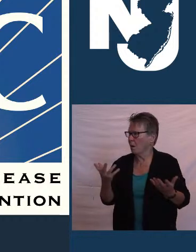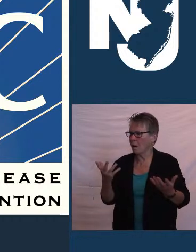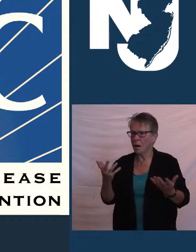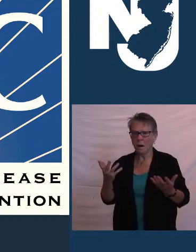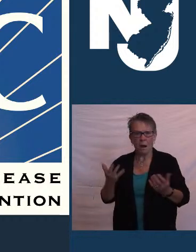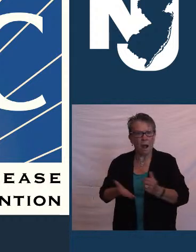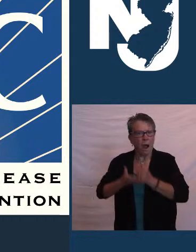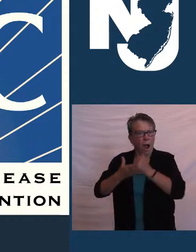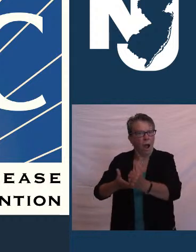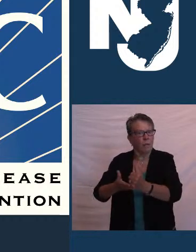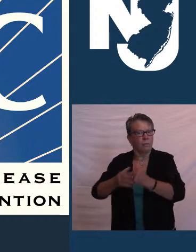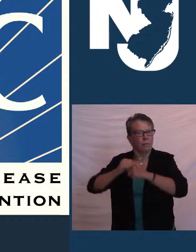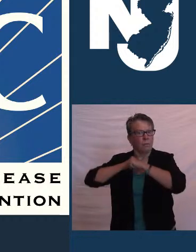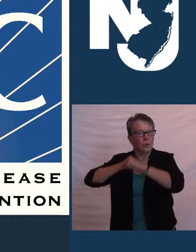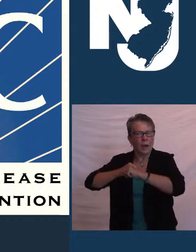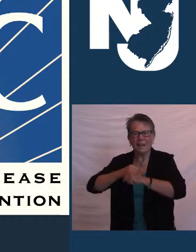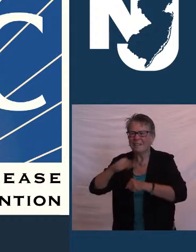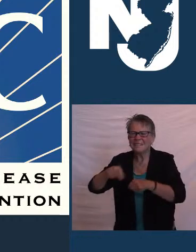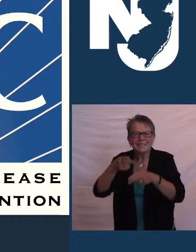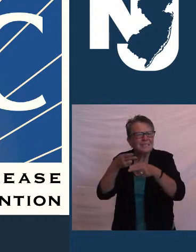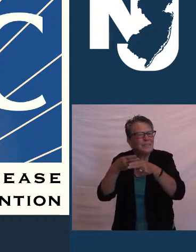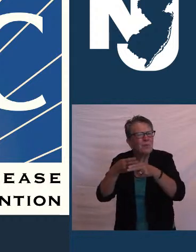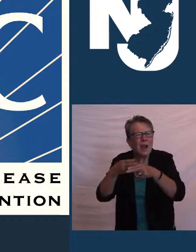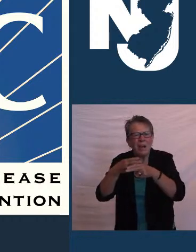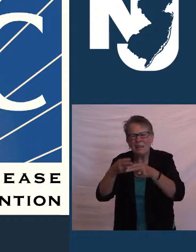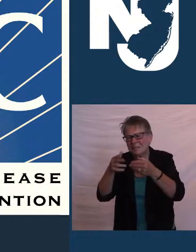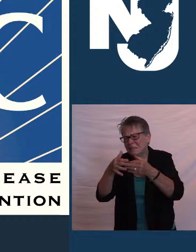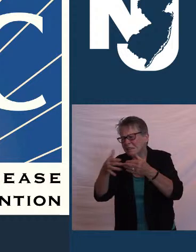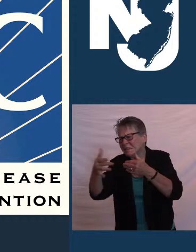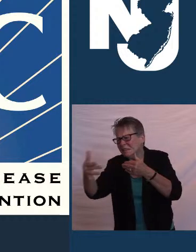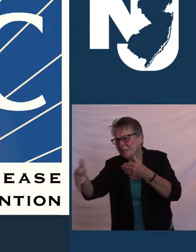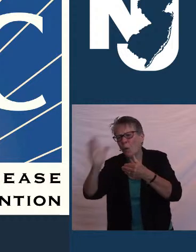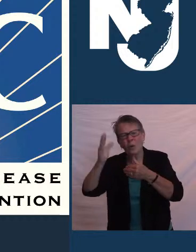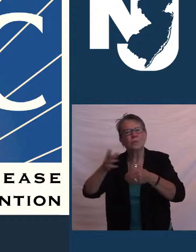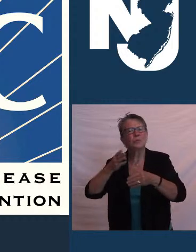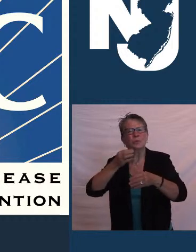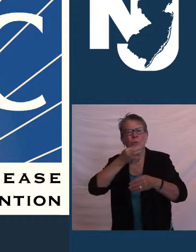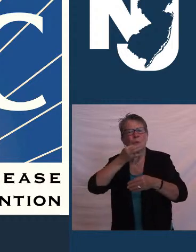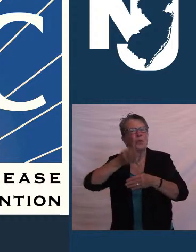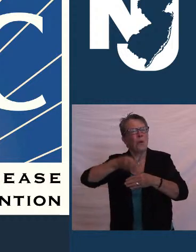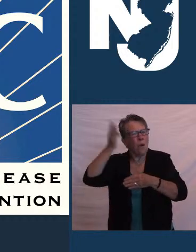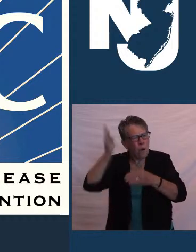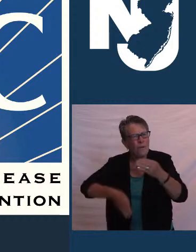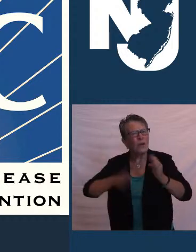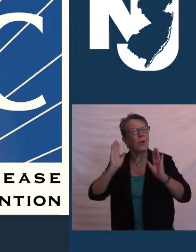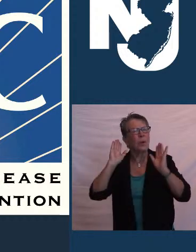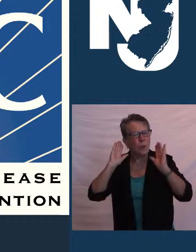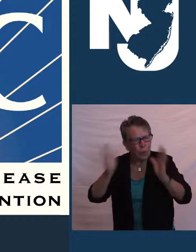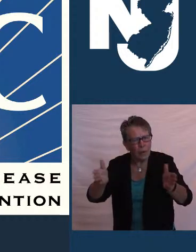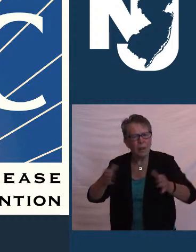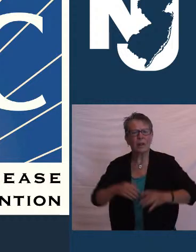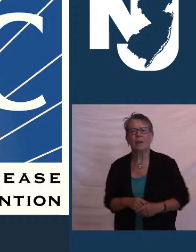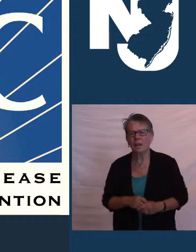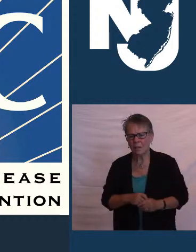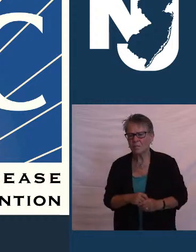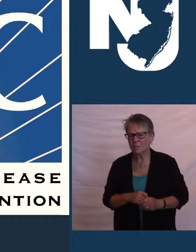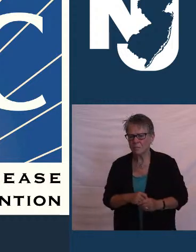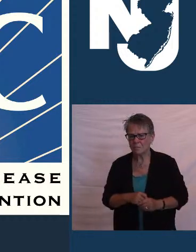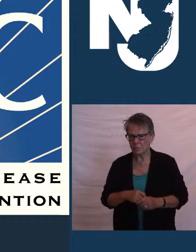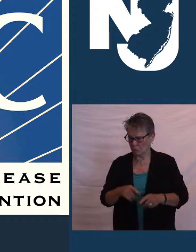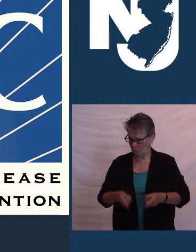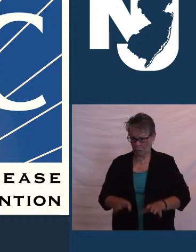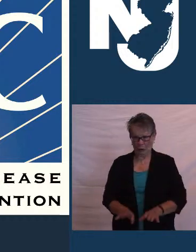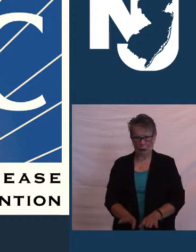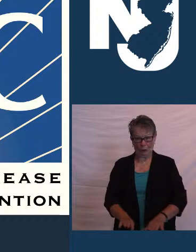that until we get to a point where all of our school-age students are eligible to be vaccinated, and they in fact get vaccinated,